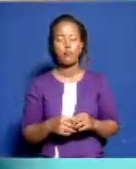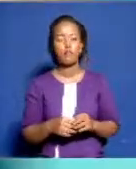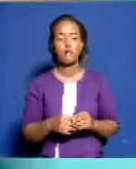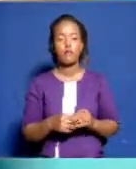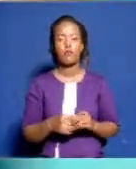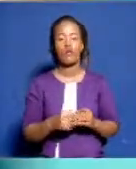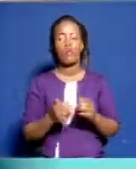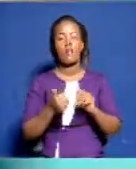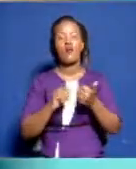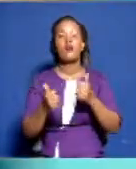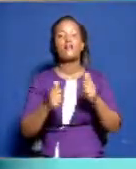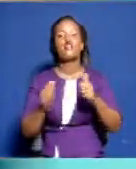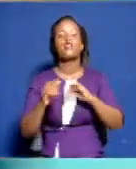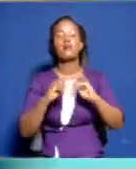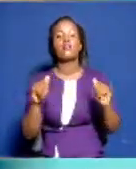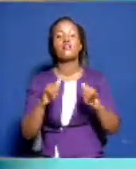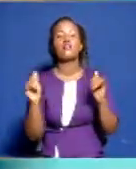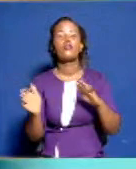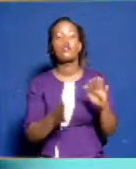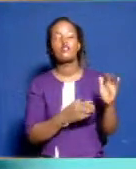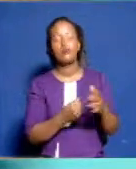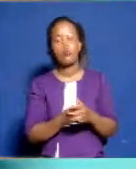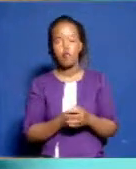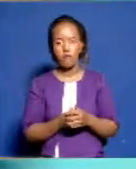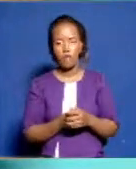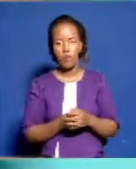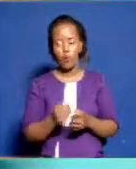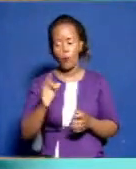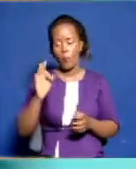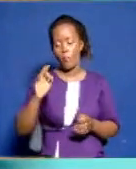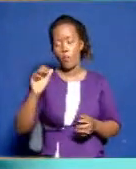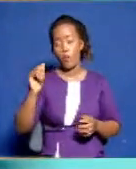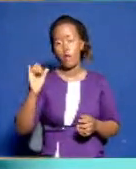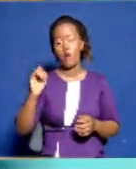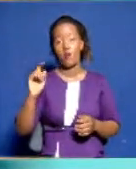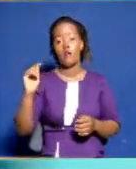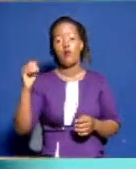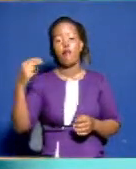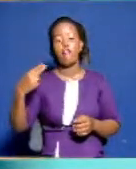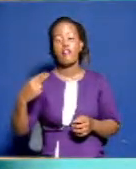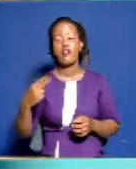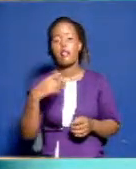In sports, we begin with Taekwondo, where Faith Ogalo, who will be making her